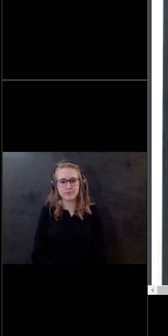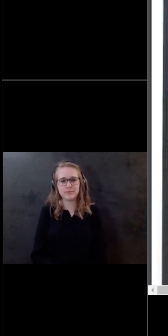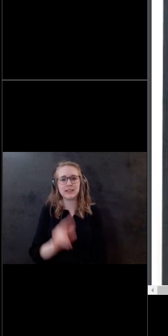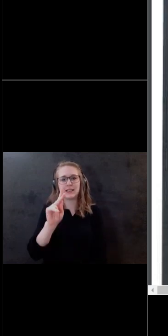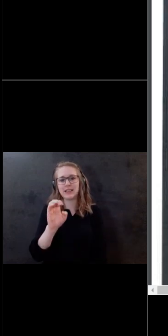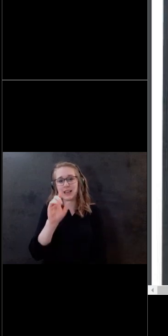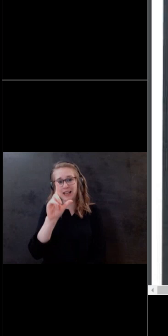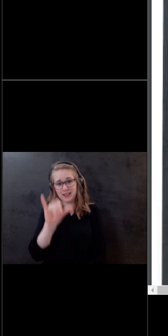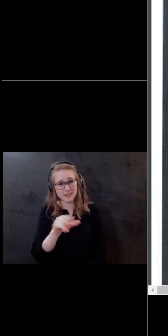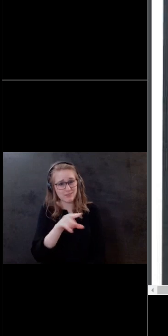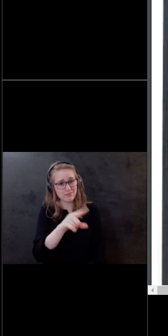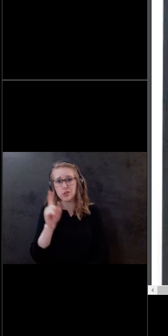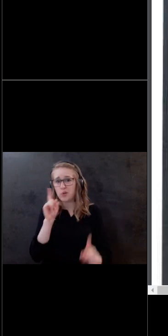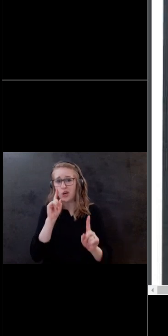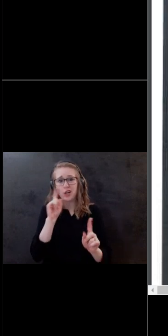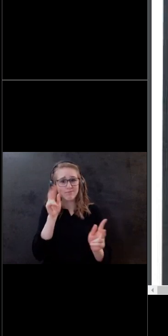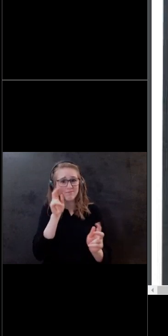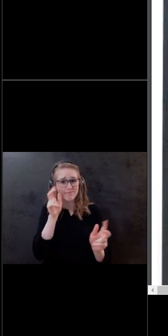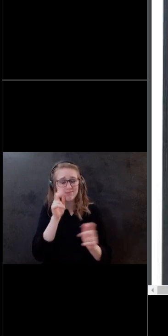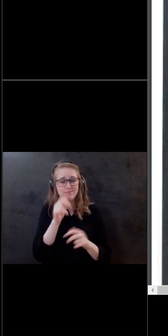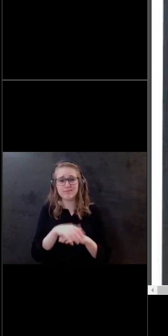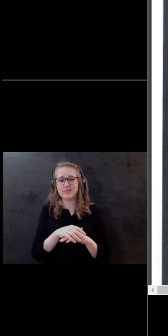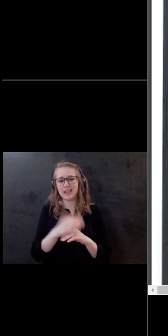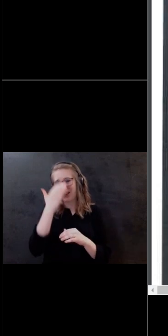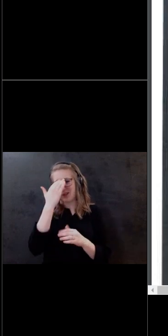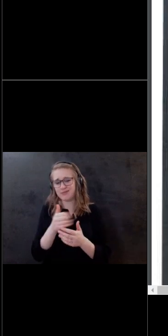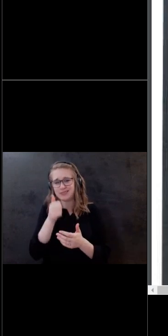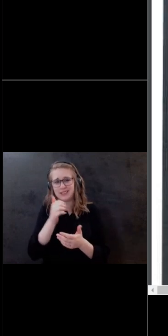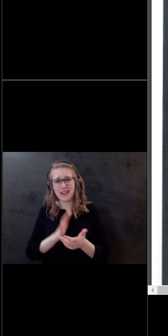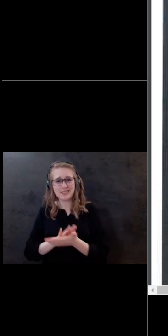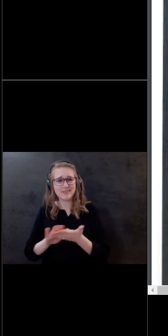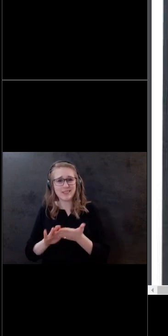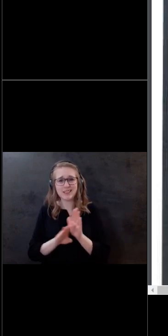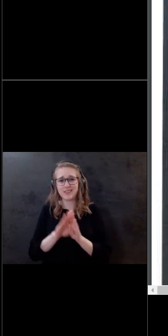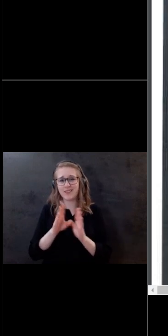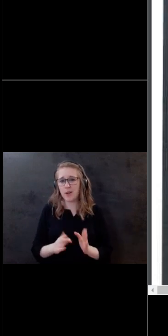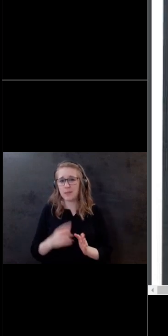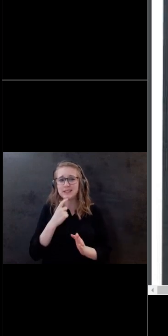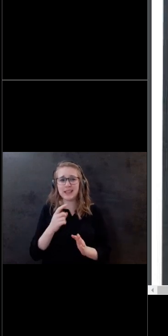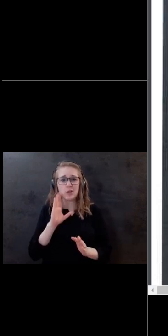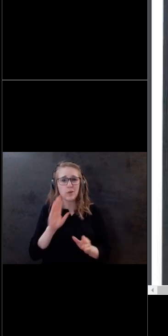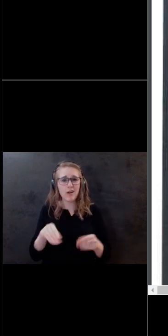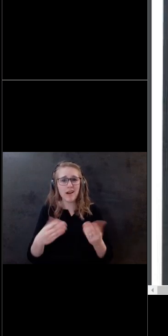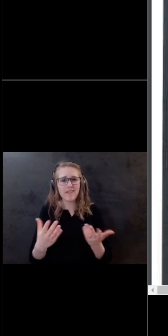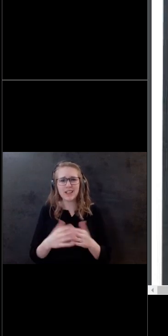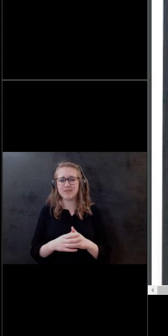heard with the, you know, I'm sure the guy's nice. Developer said he's going to offer, when you asked,